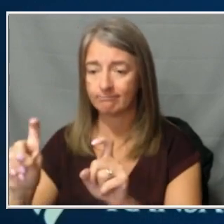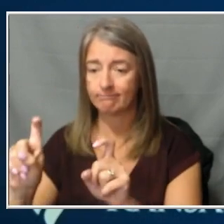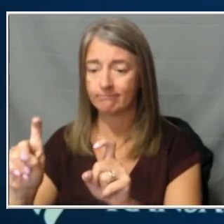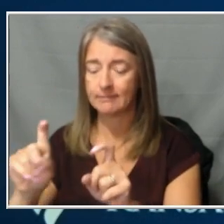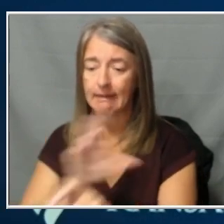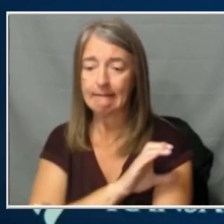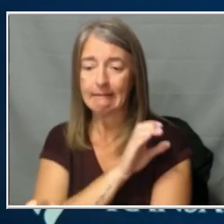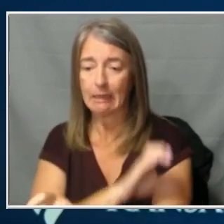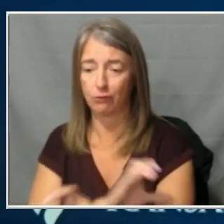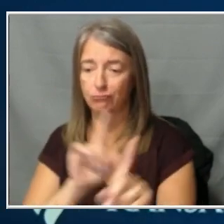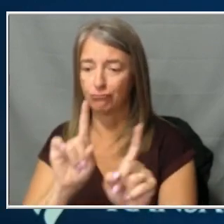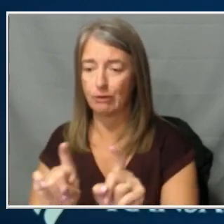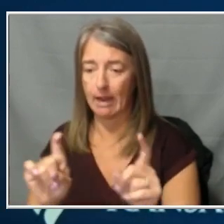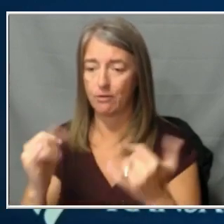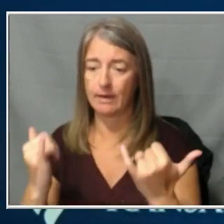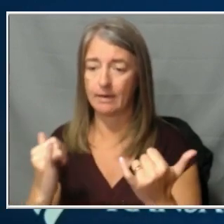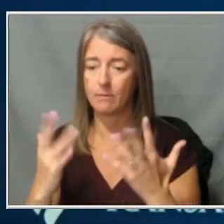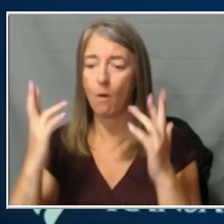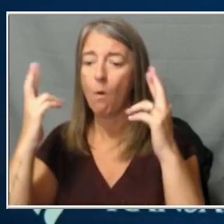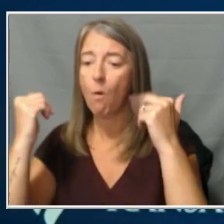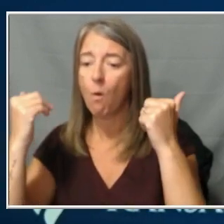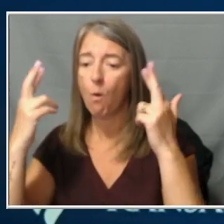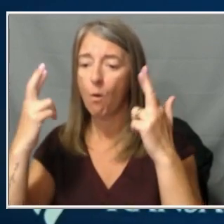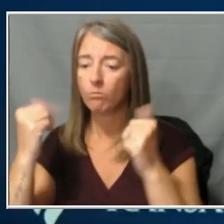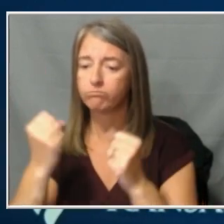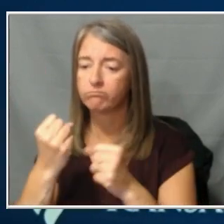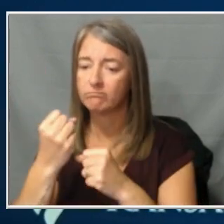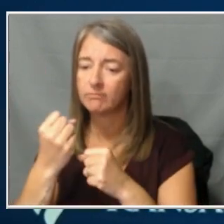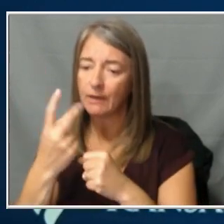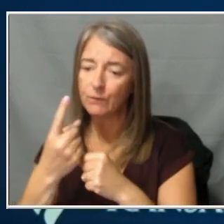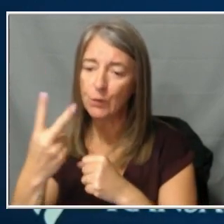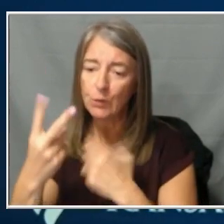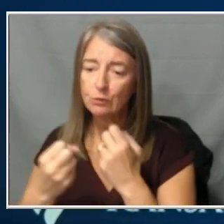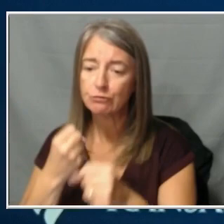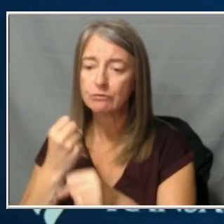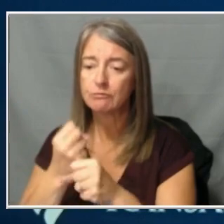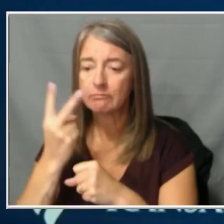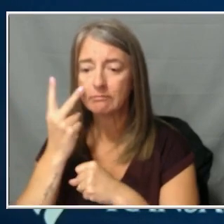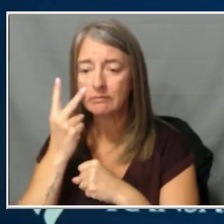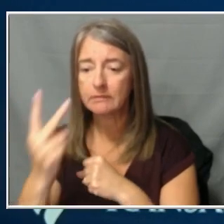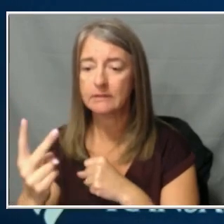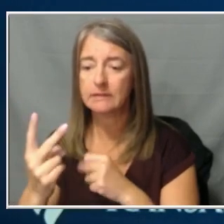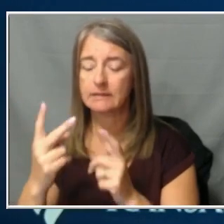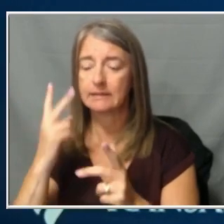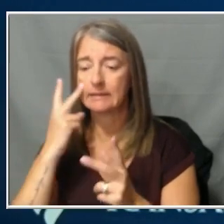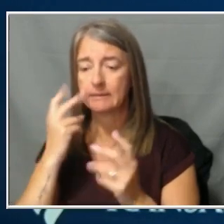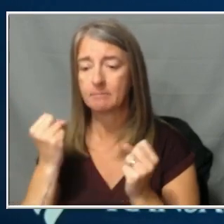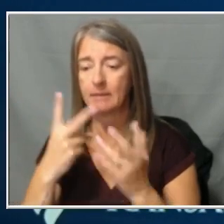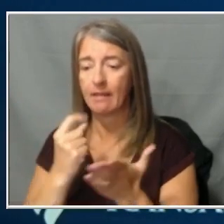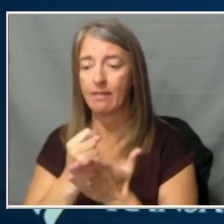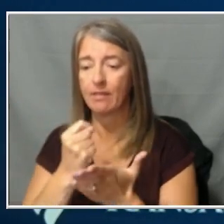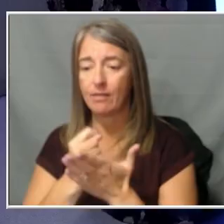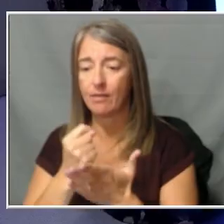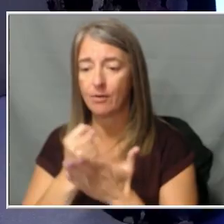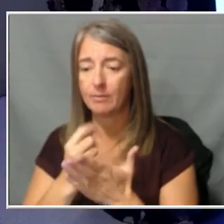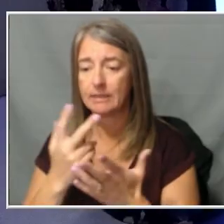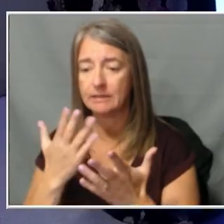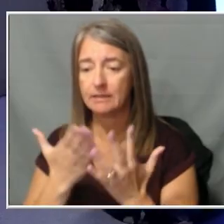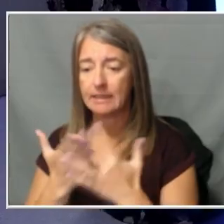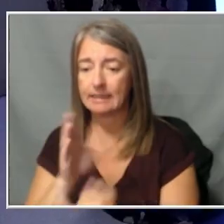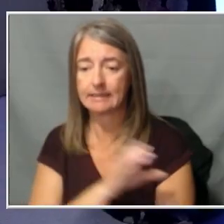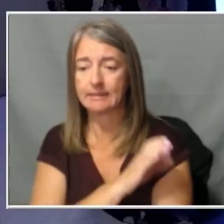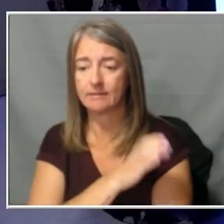trial right now. But the hope is that in a few years we'll see many of these cell therapies make it to the clinic. It'll be the